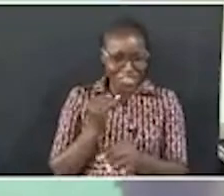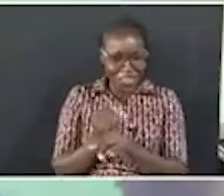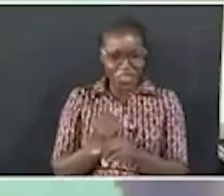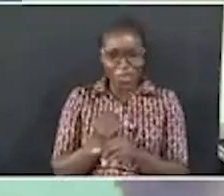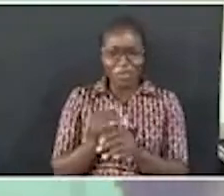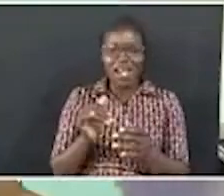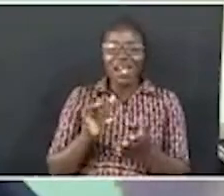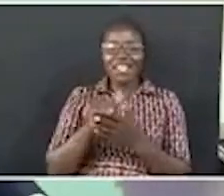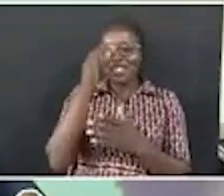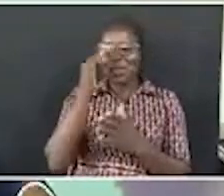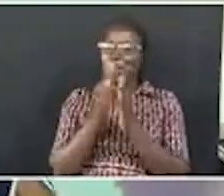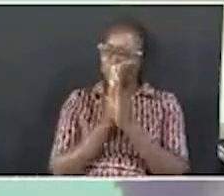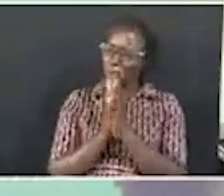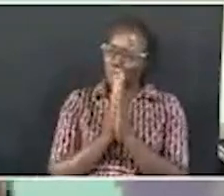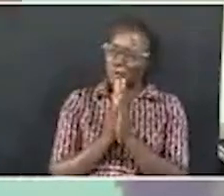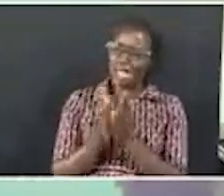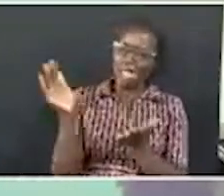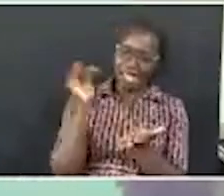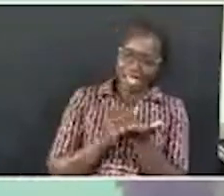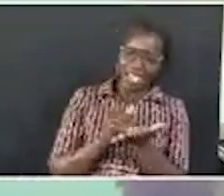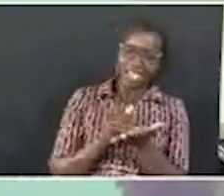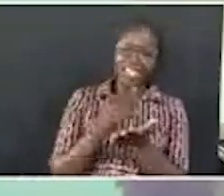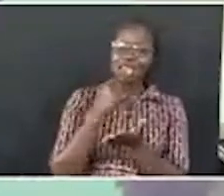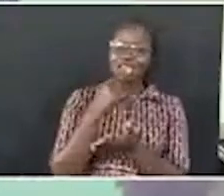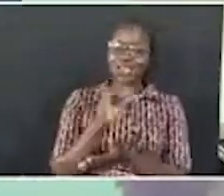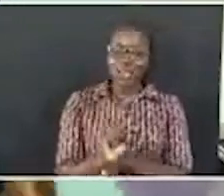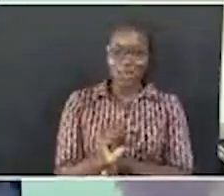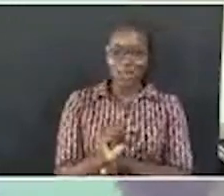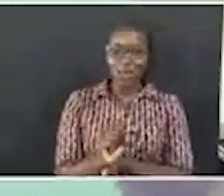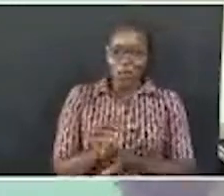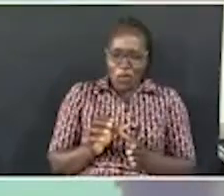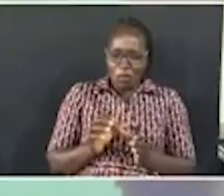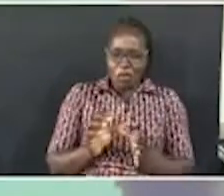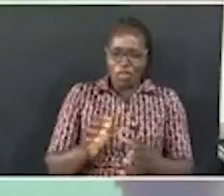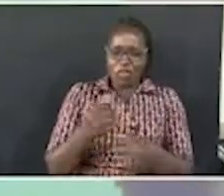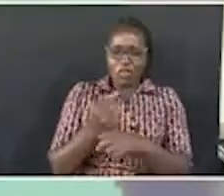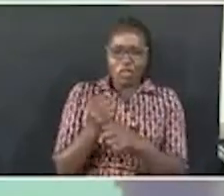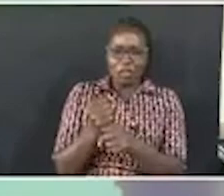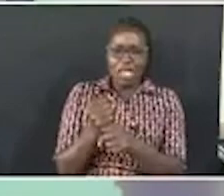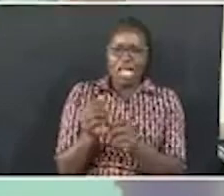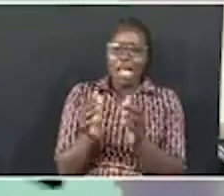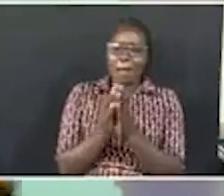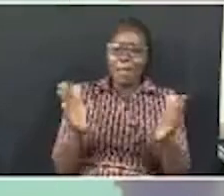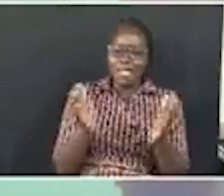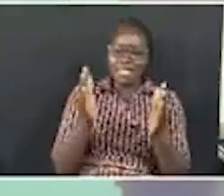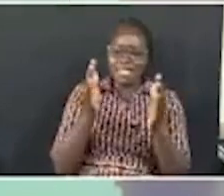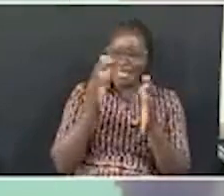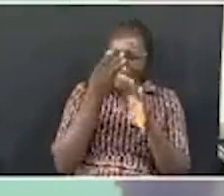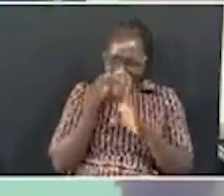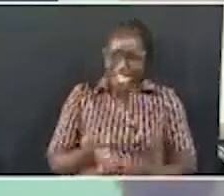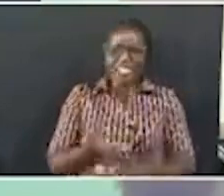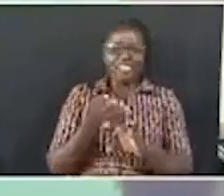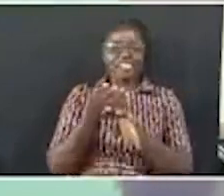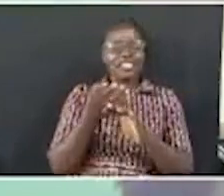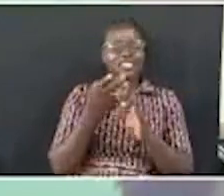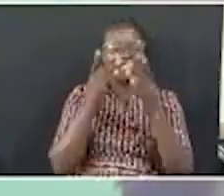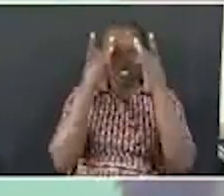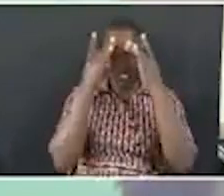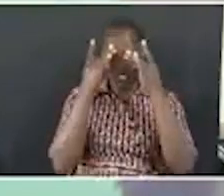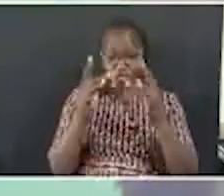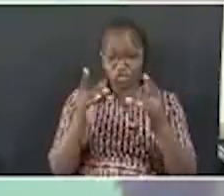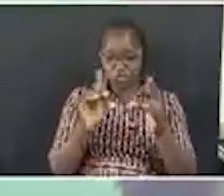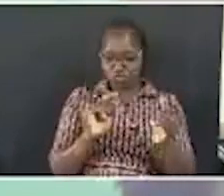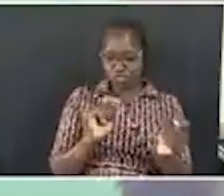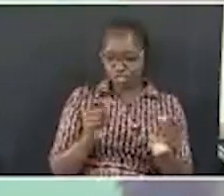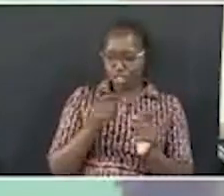after a while, you will be praying again. And so, you will be forced to make a very difficult decision to move